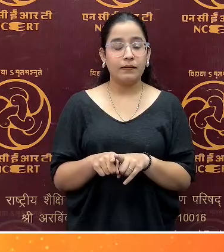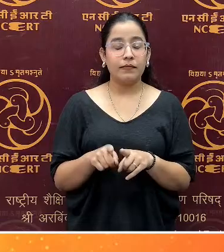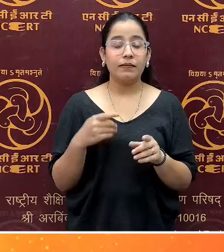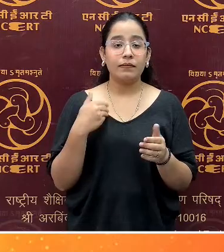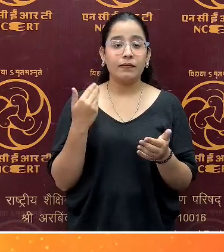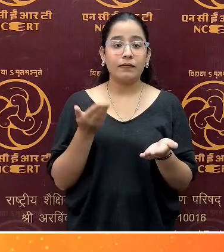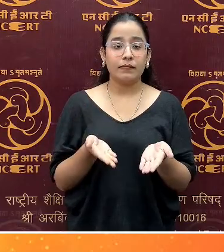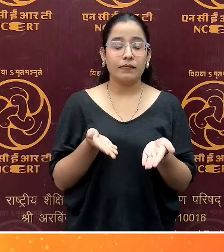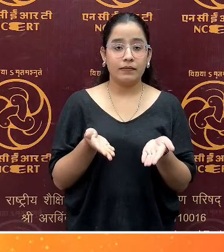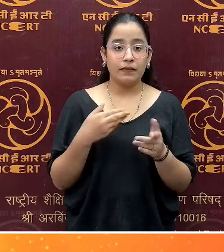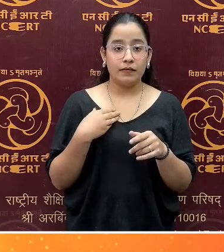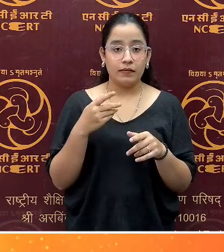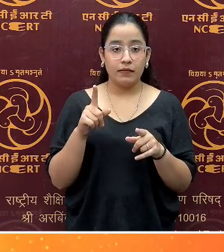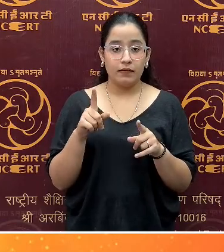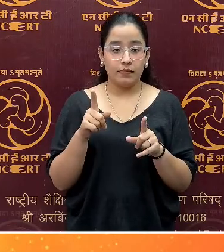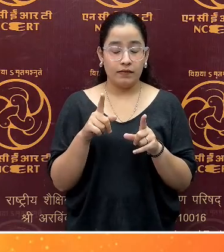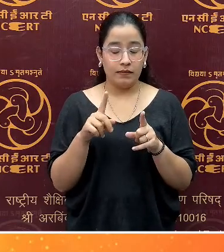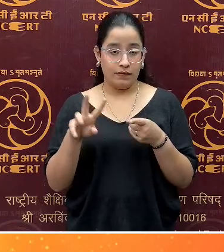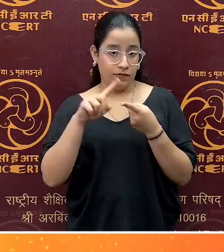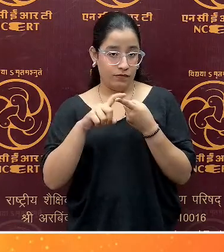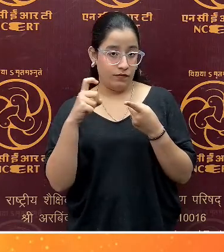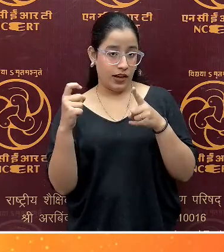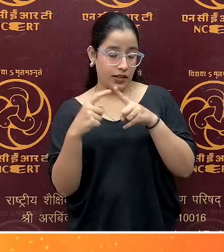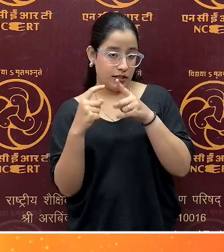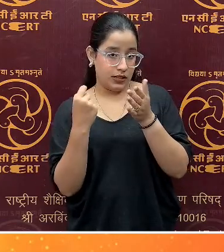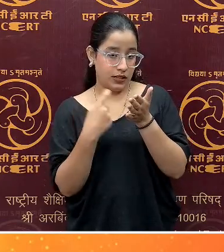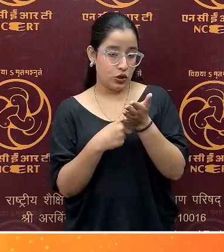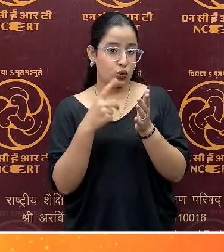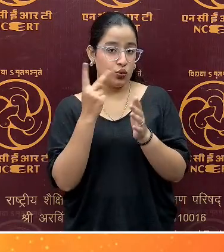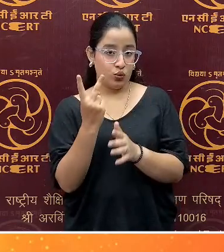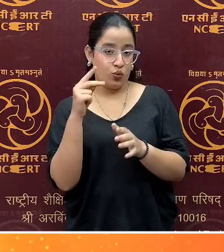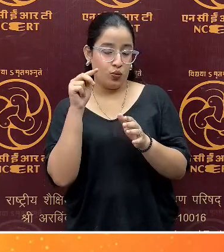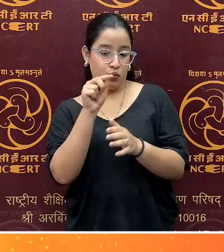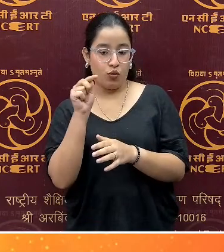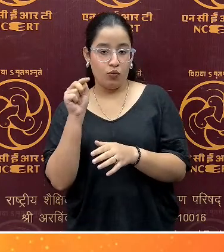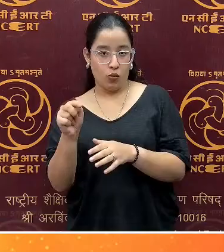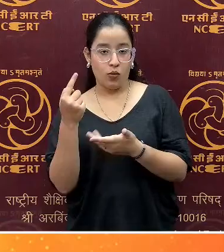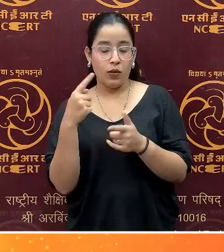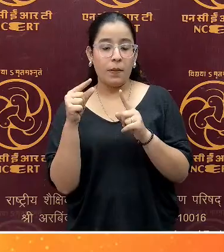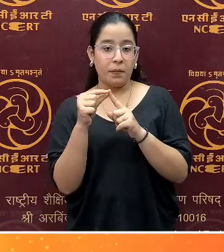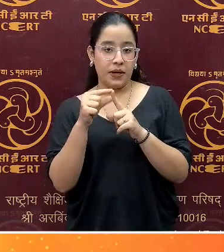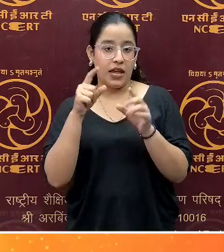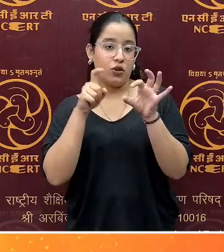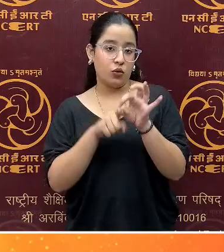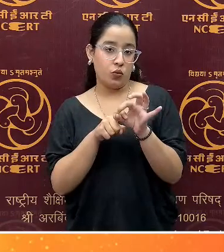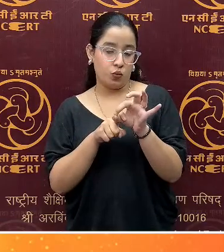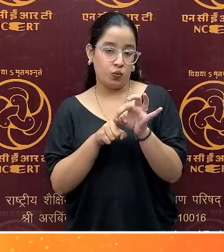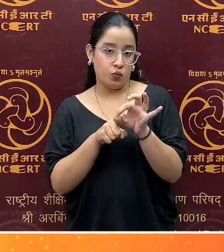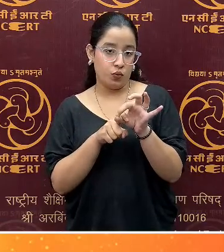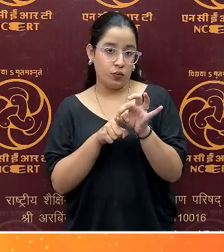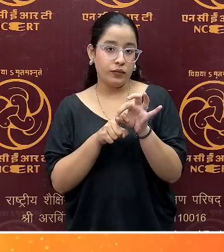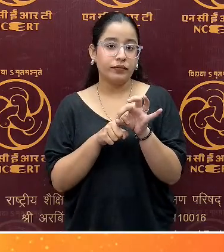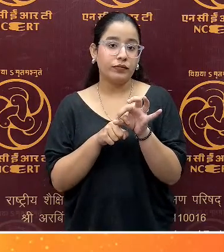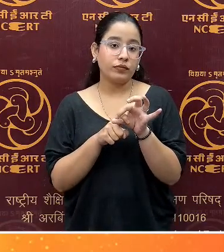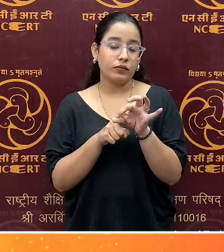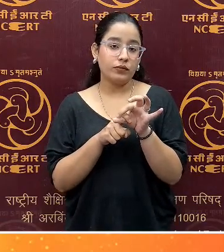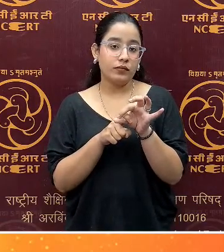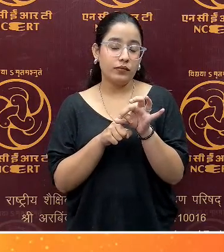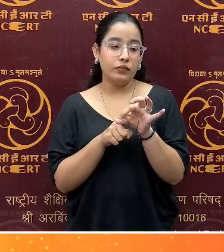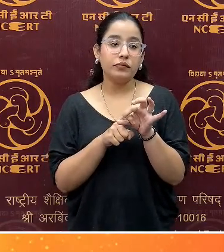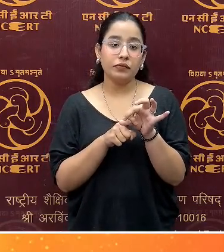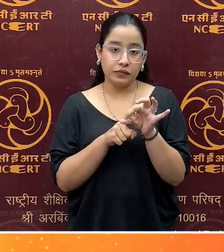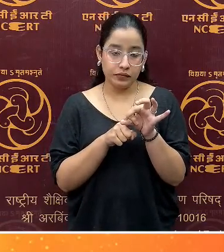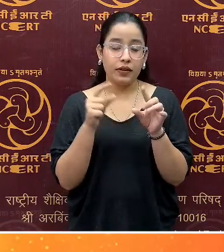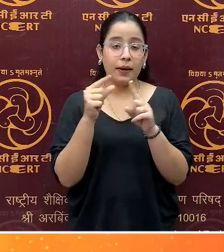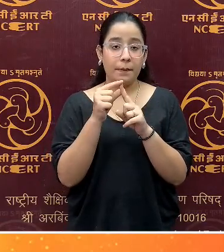have vectors joining 2 points, that is P and Q. So we have vectors